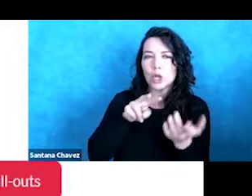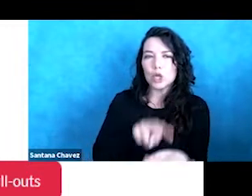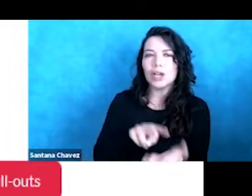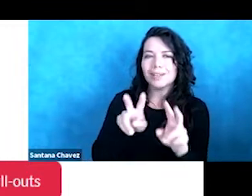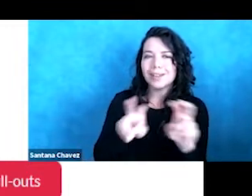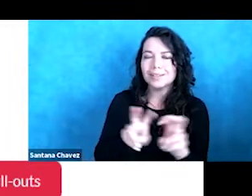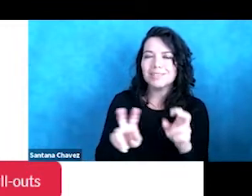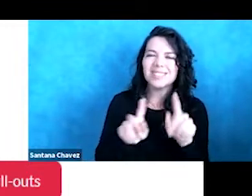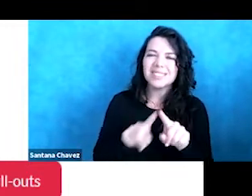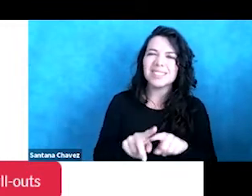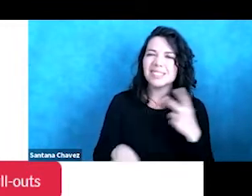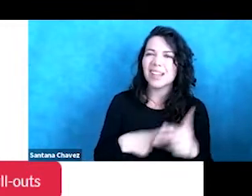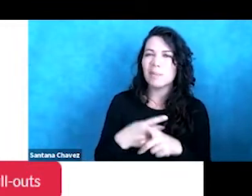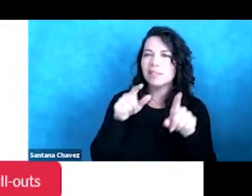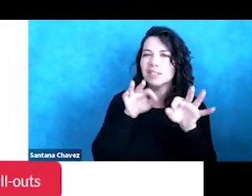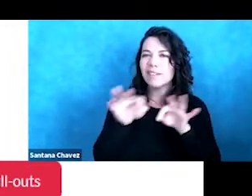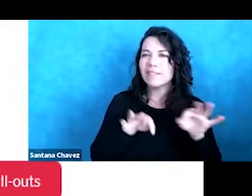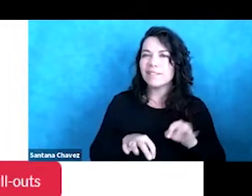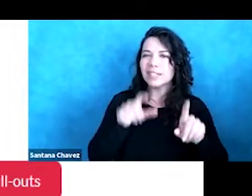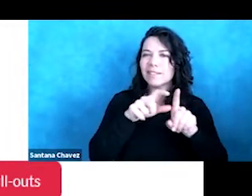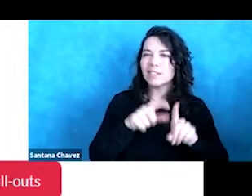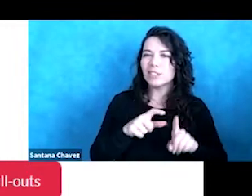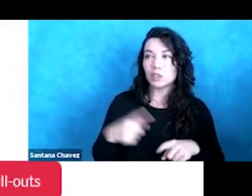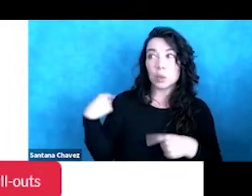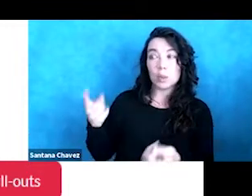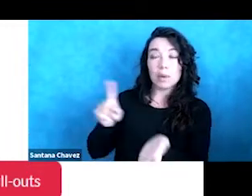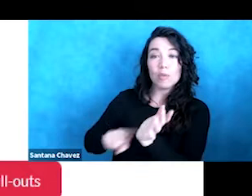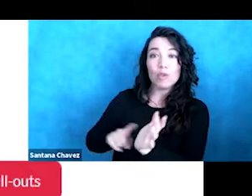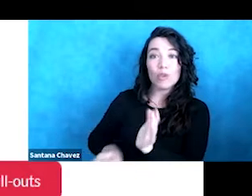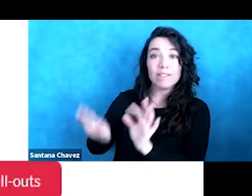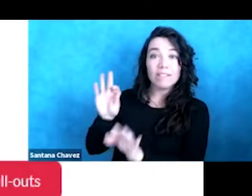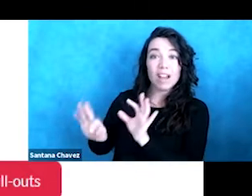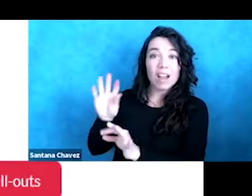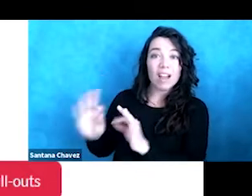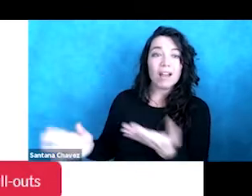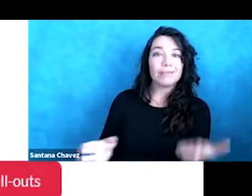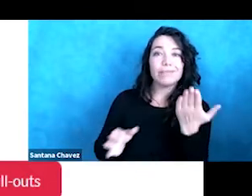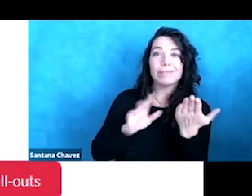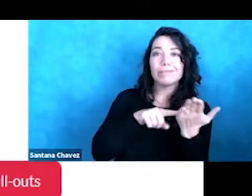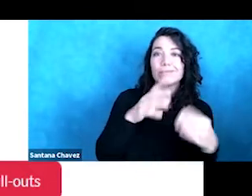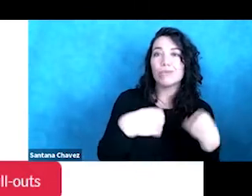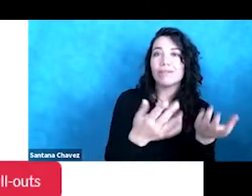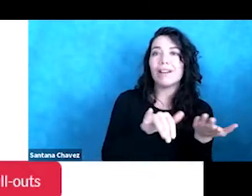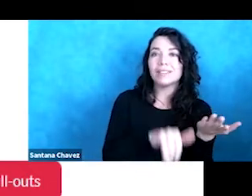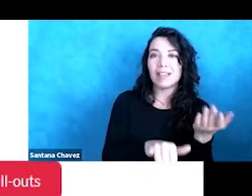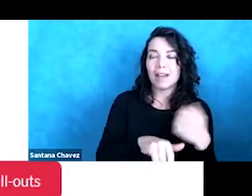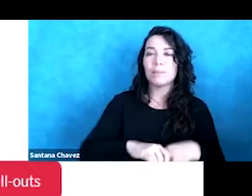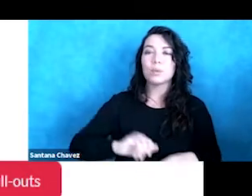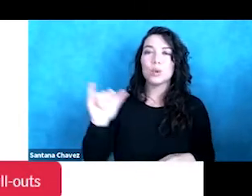definitions that we found throughout the research and the development of the toolkit. We have